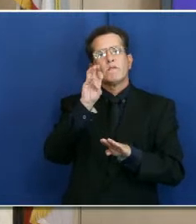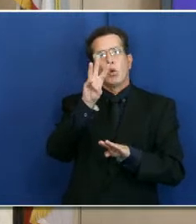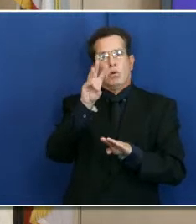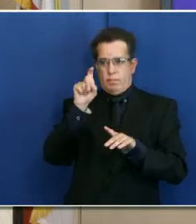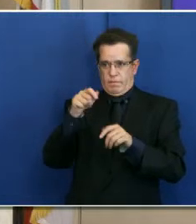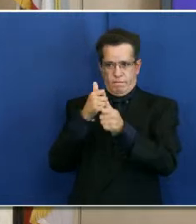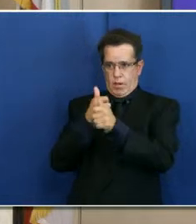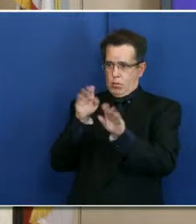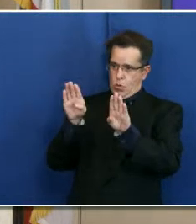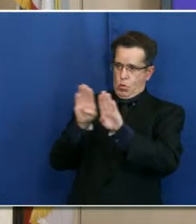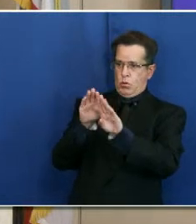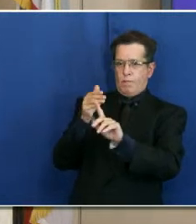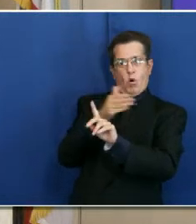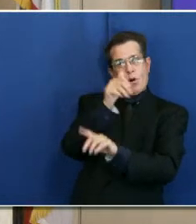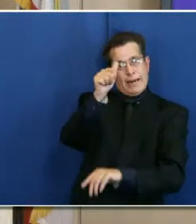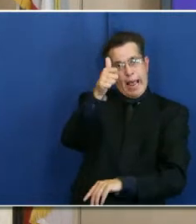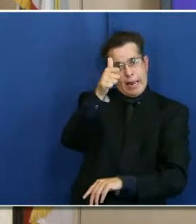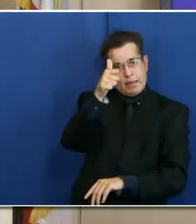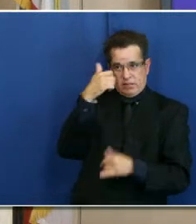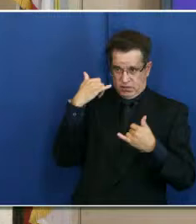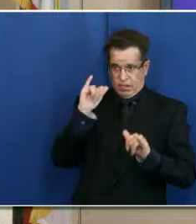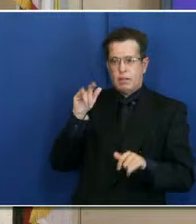is.